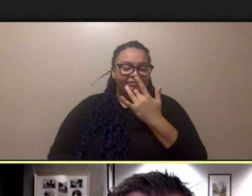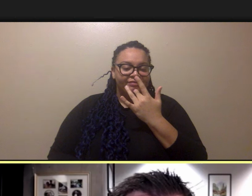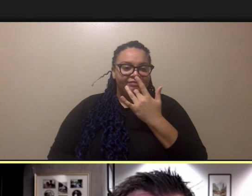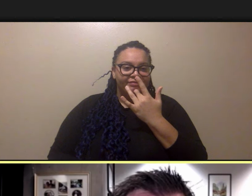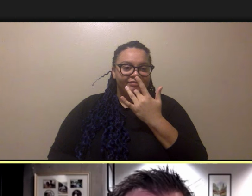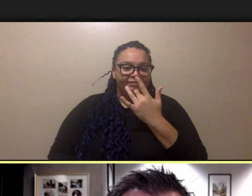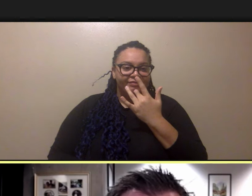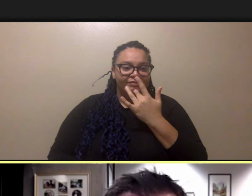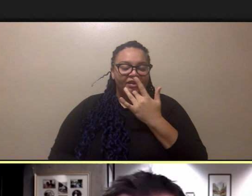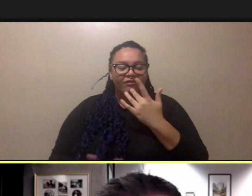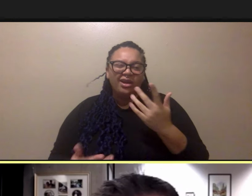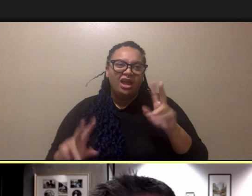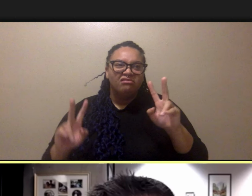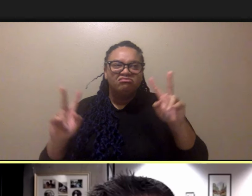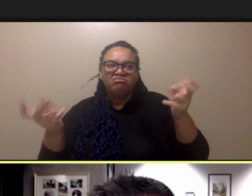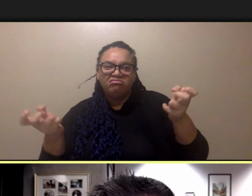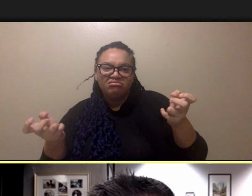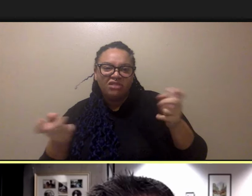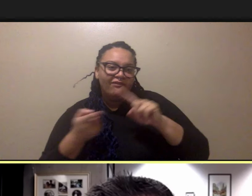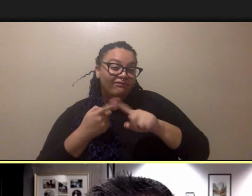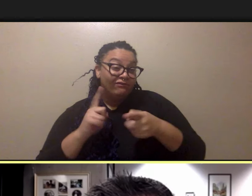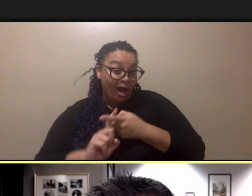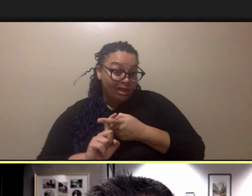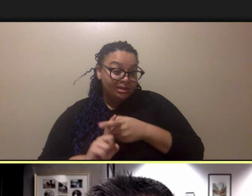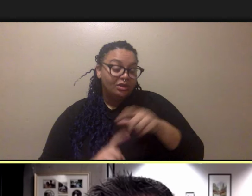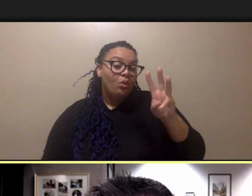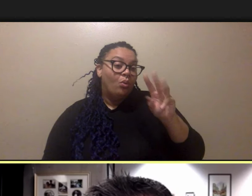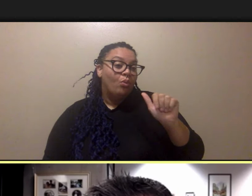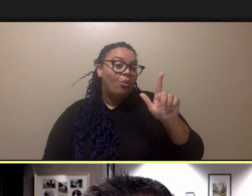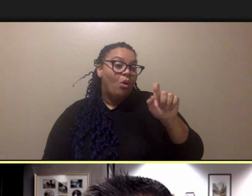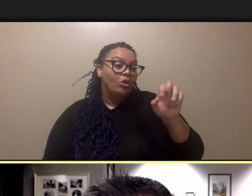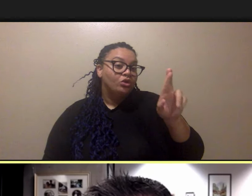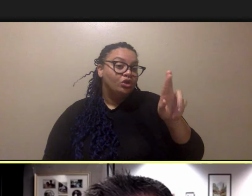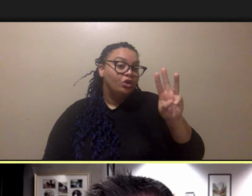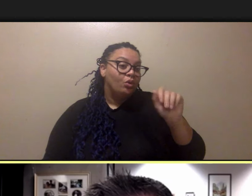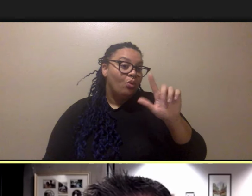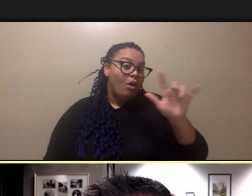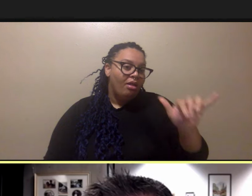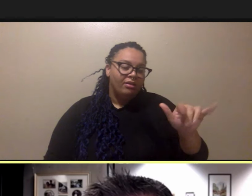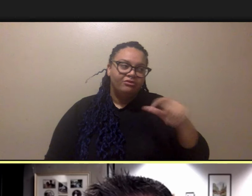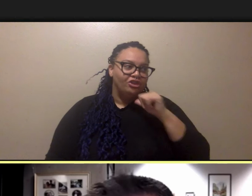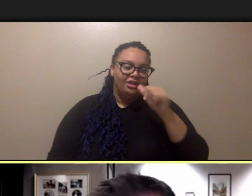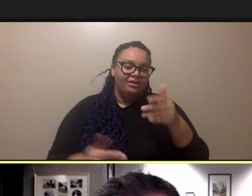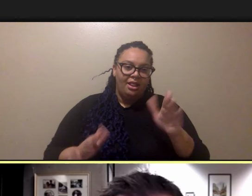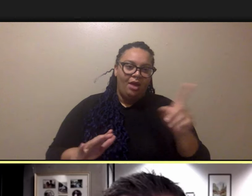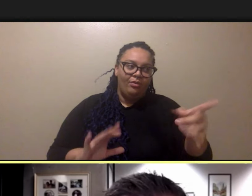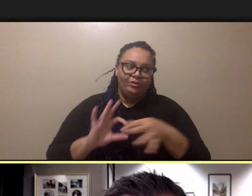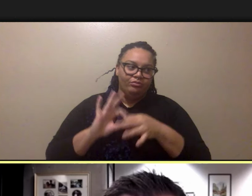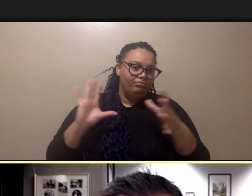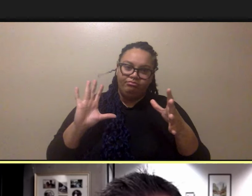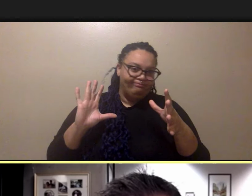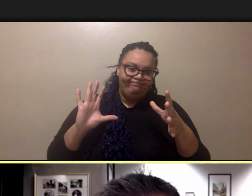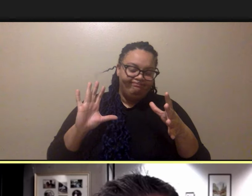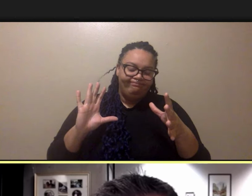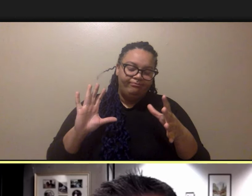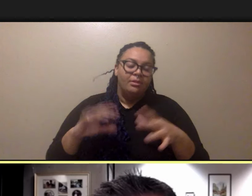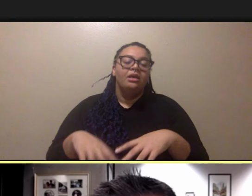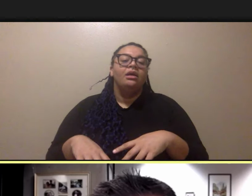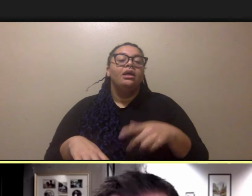kind of quote-unquote friends, Walter Raleigh, was also involved in that. And she didn't let him go, but he was involved in financing these